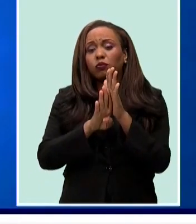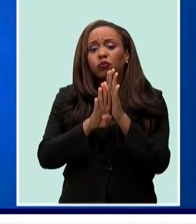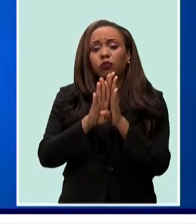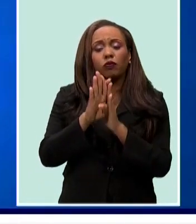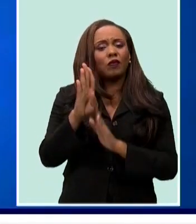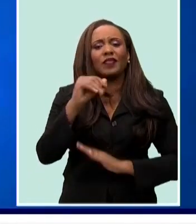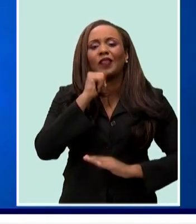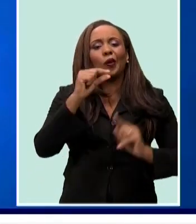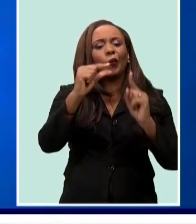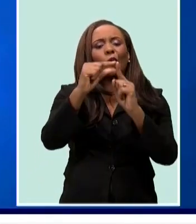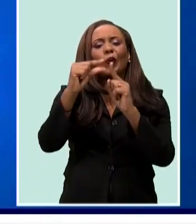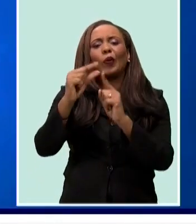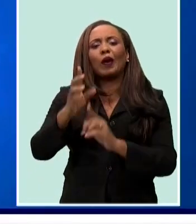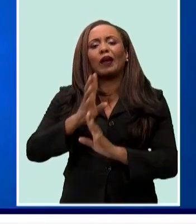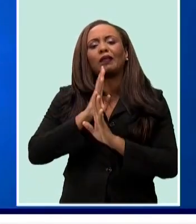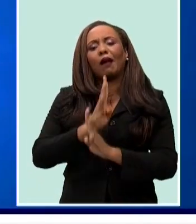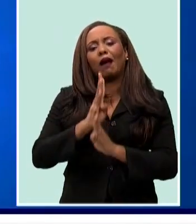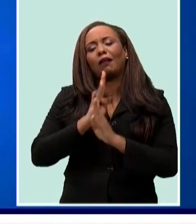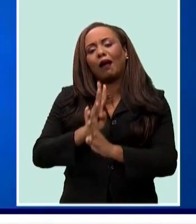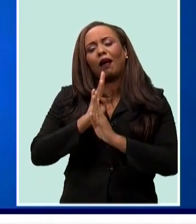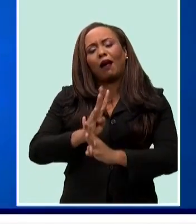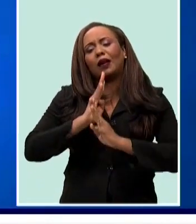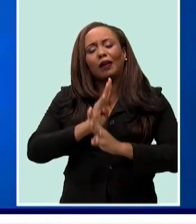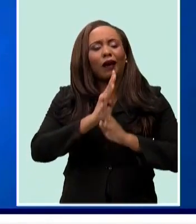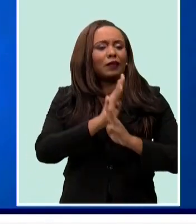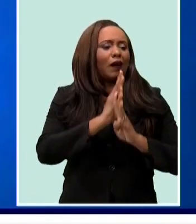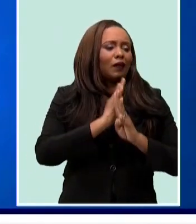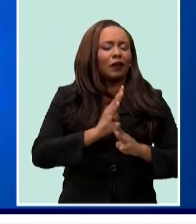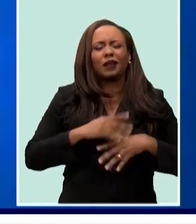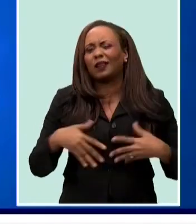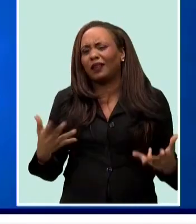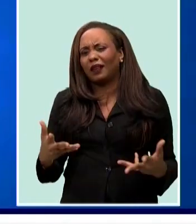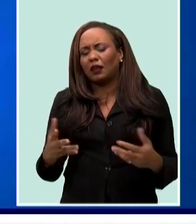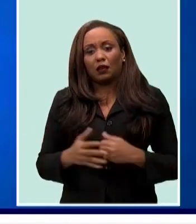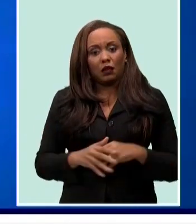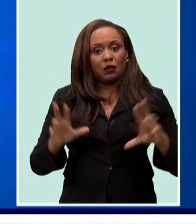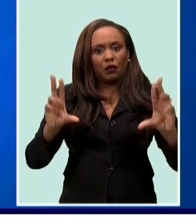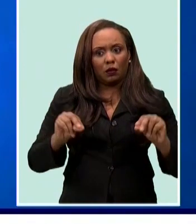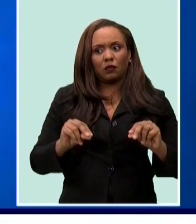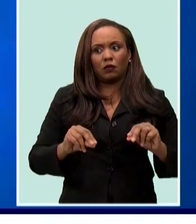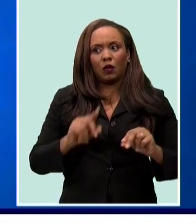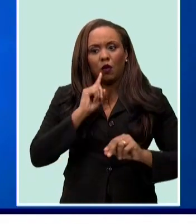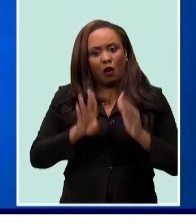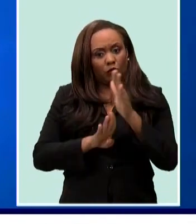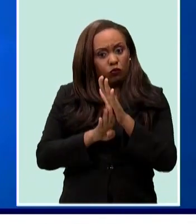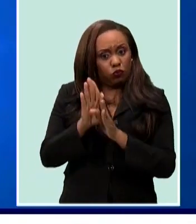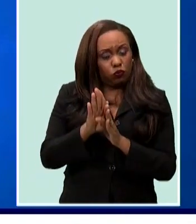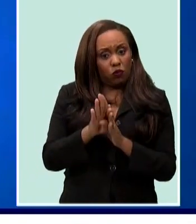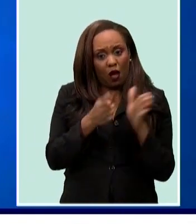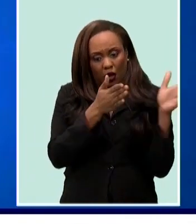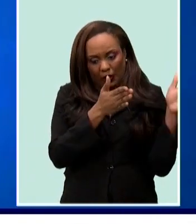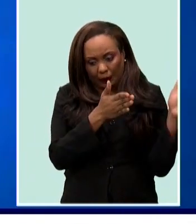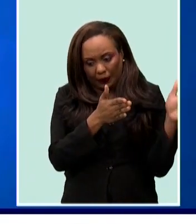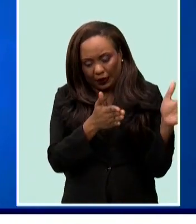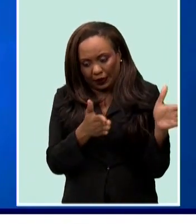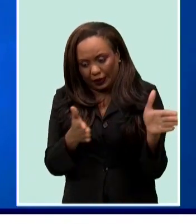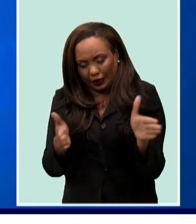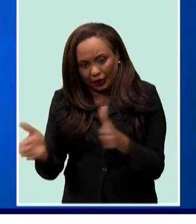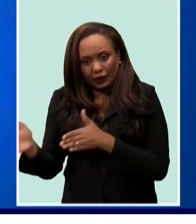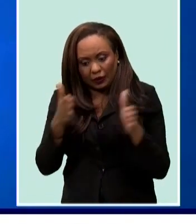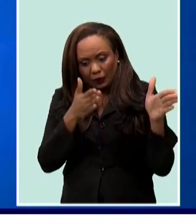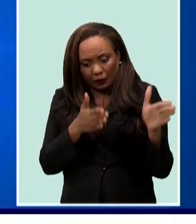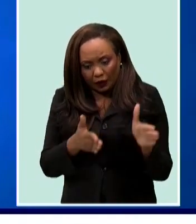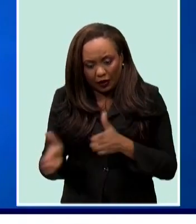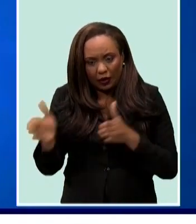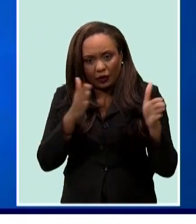words. A real growth strategy is a plan that connects. It is not